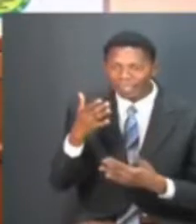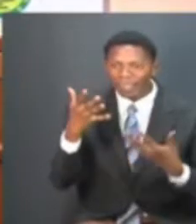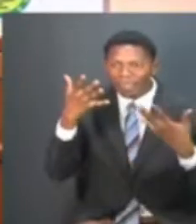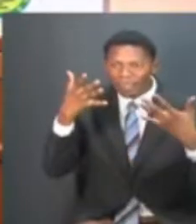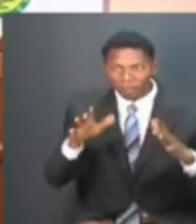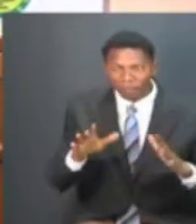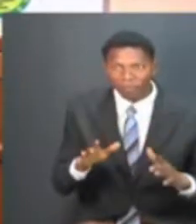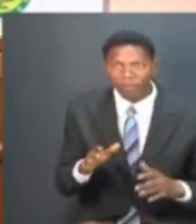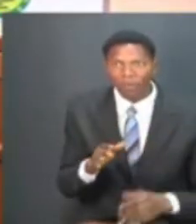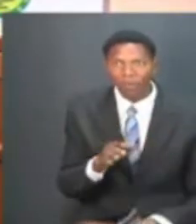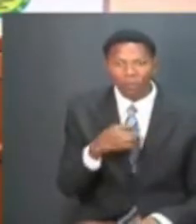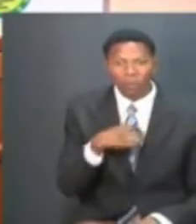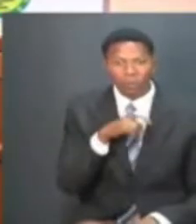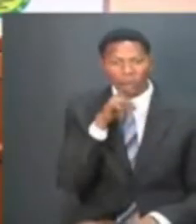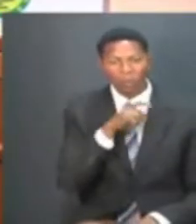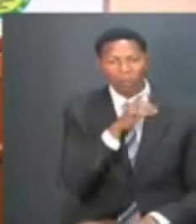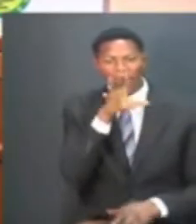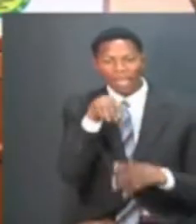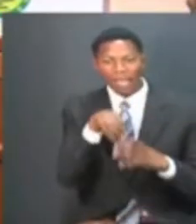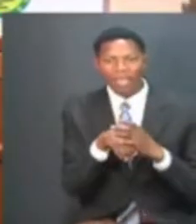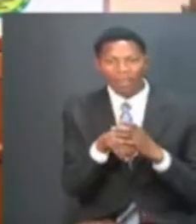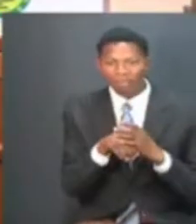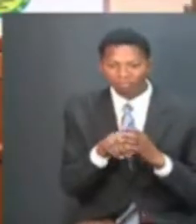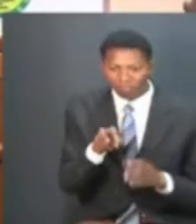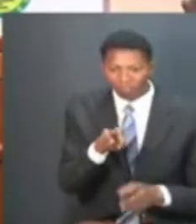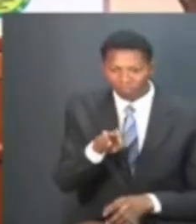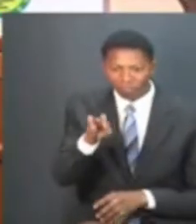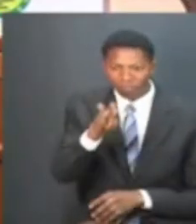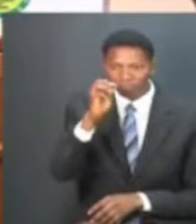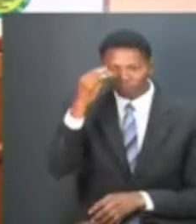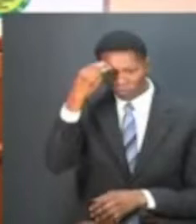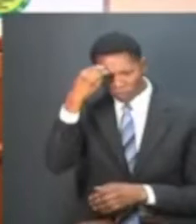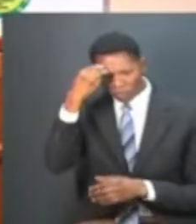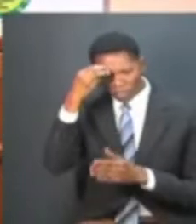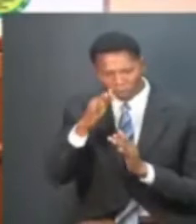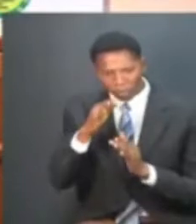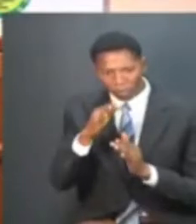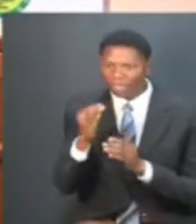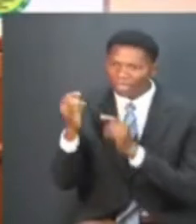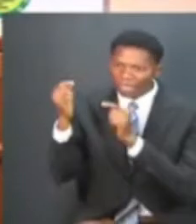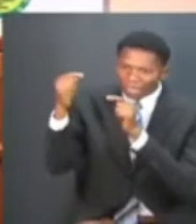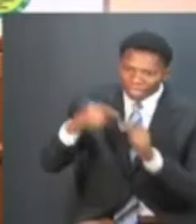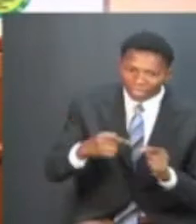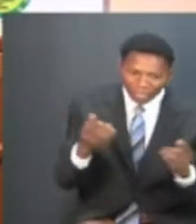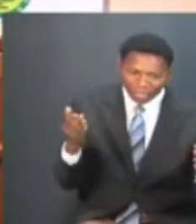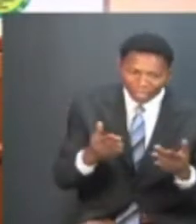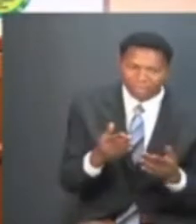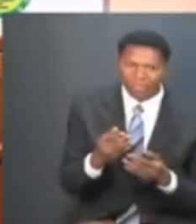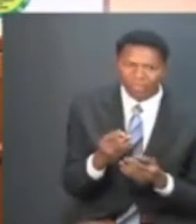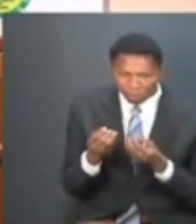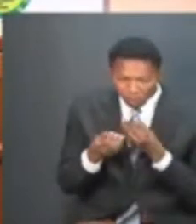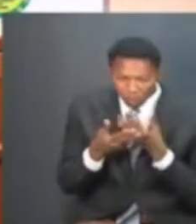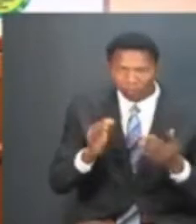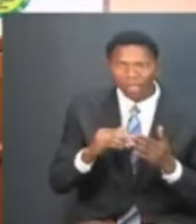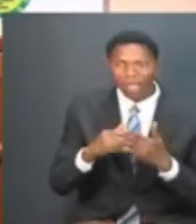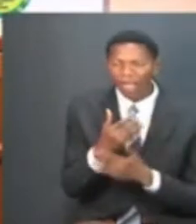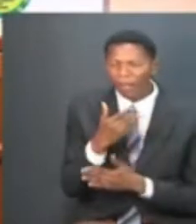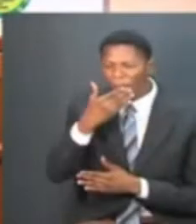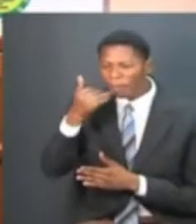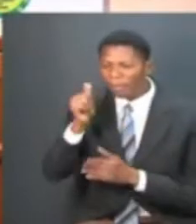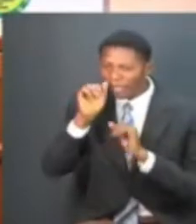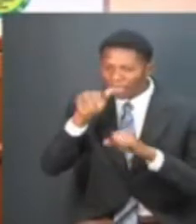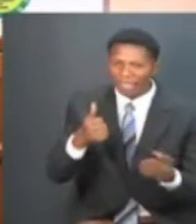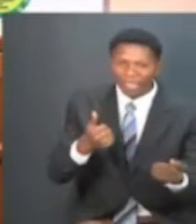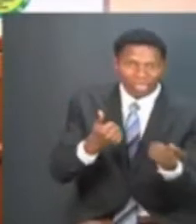let's get the Ministry of Transport to come and see or tell this House how best they can support these private boat